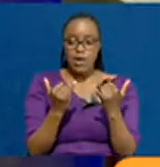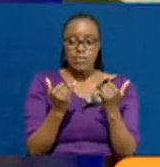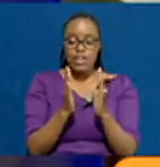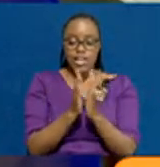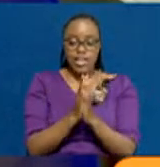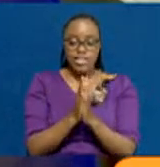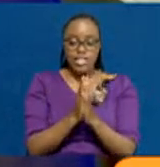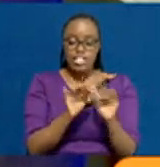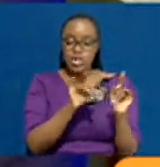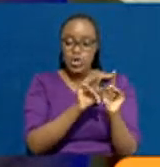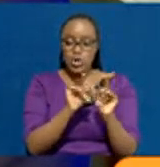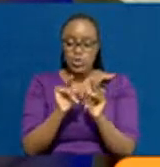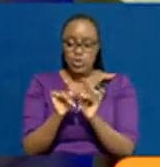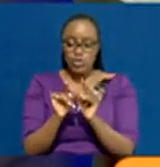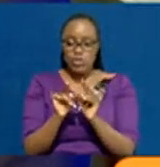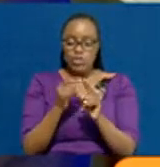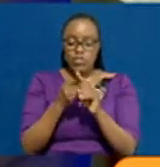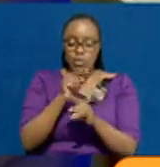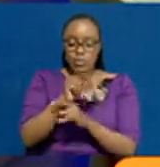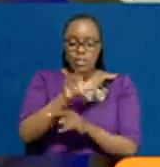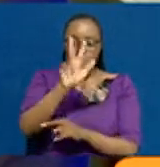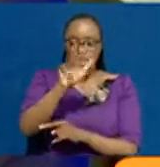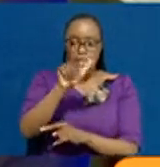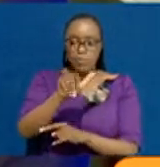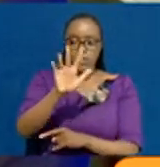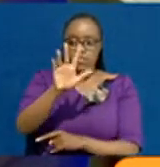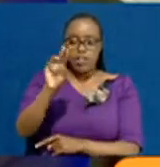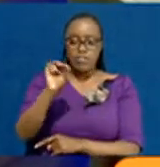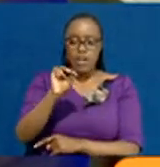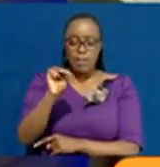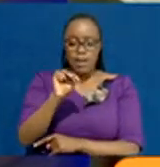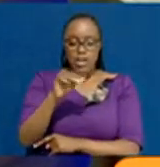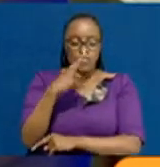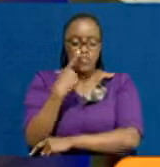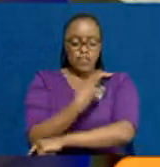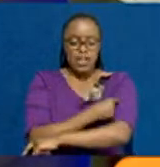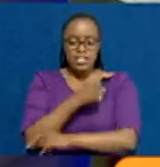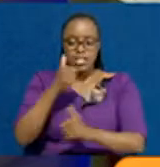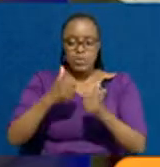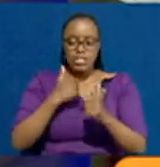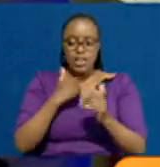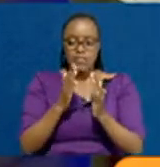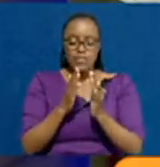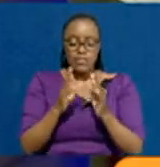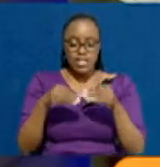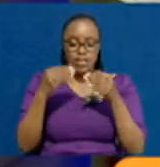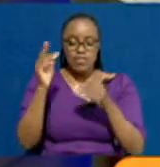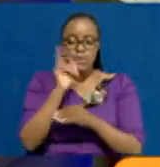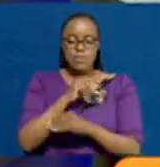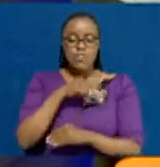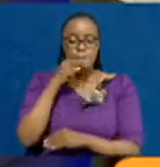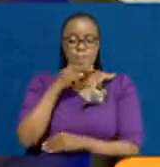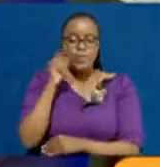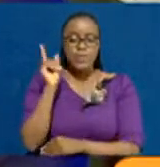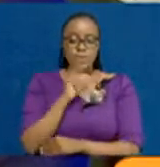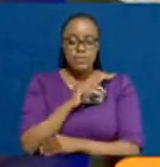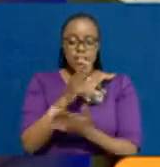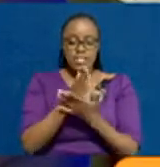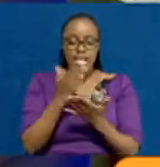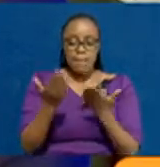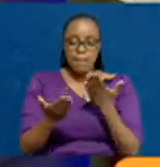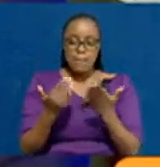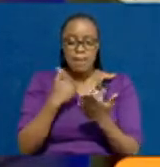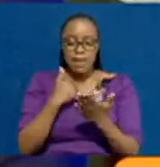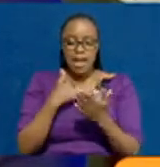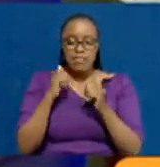and also out of these 3.5 million vaccines that we have administered, as I've mentioned, some may not